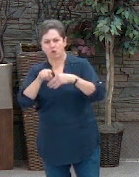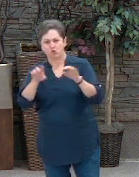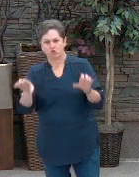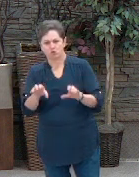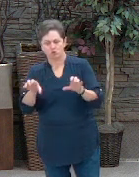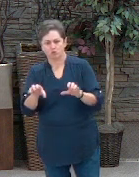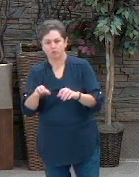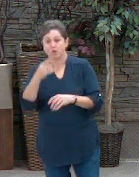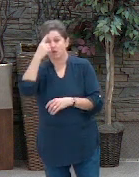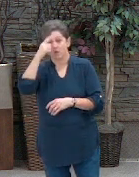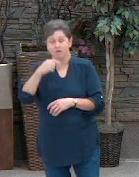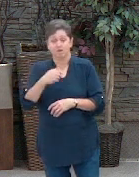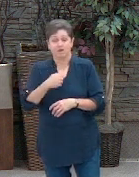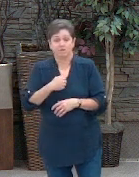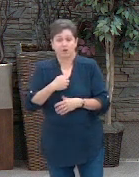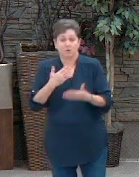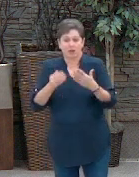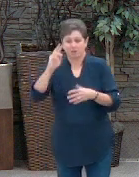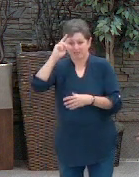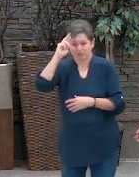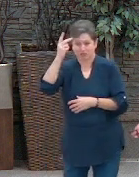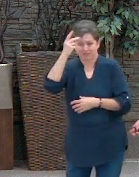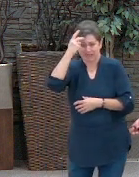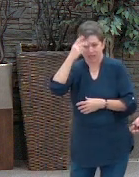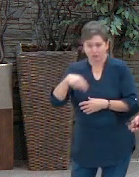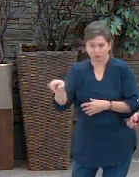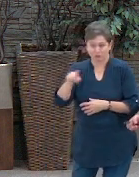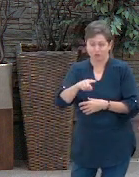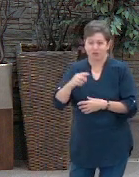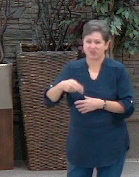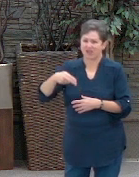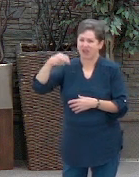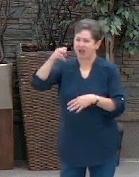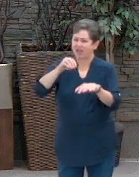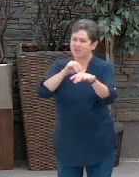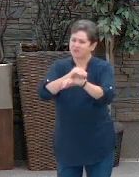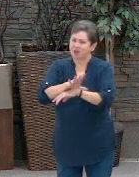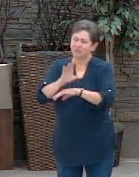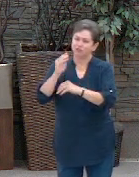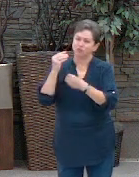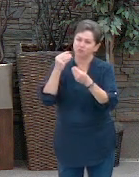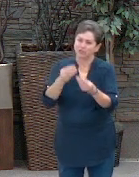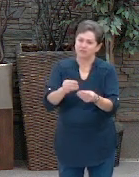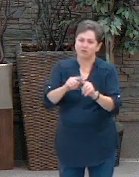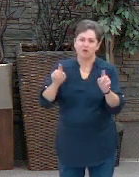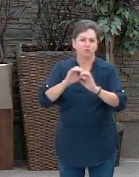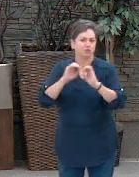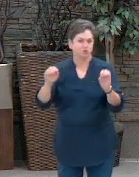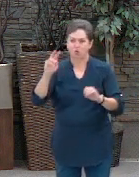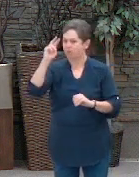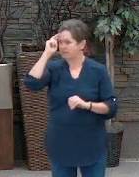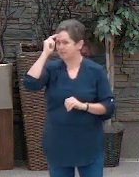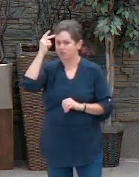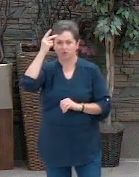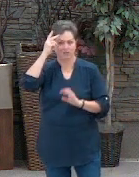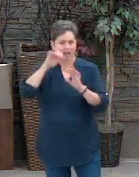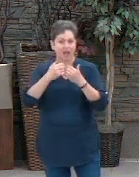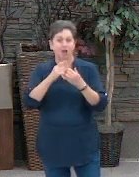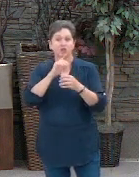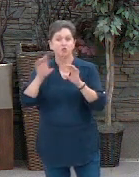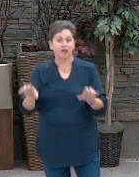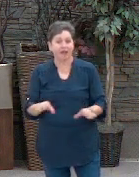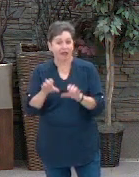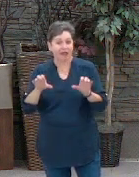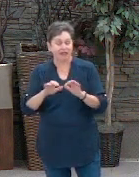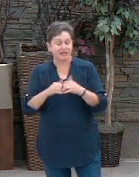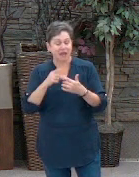do. For I might misunderstand you and the high advice you give, but there's no misunderstanding how you act